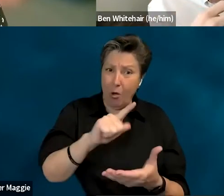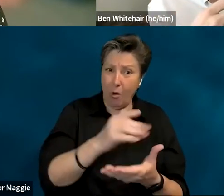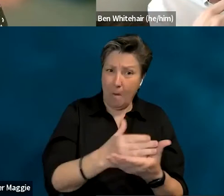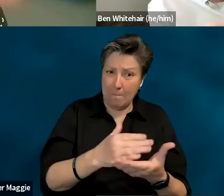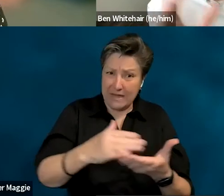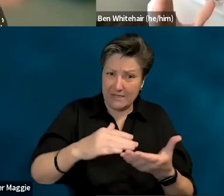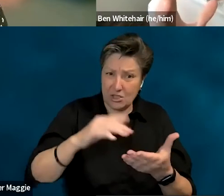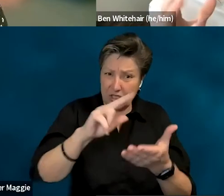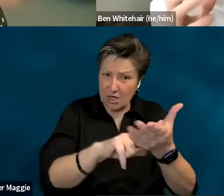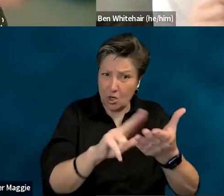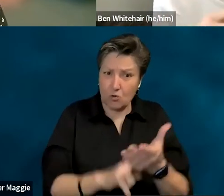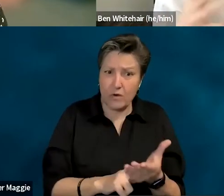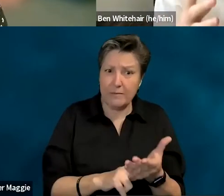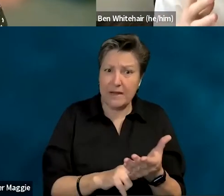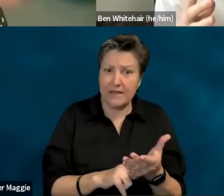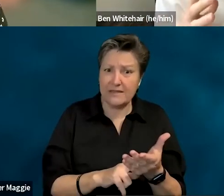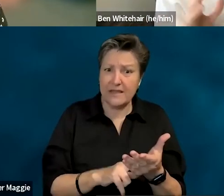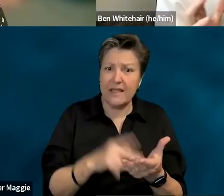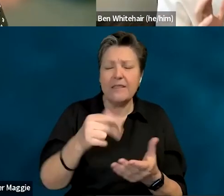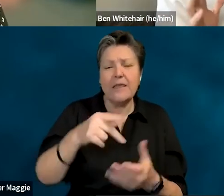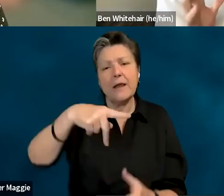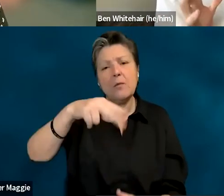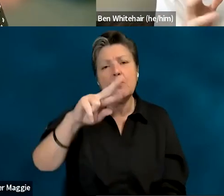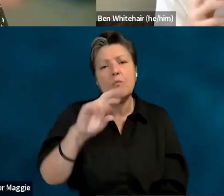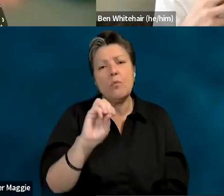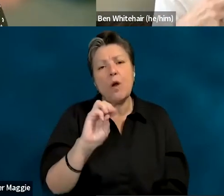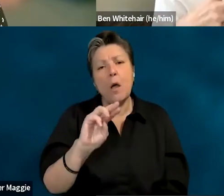said they're promulgated, right? Which basically means